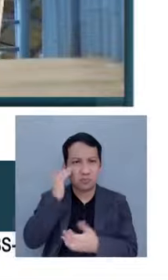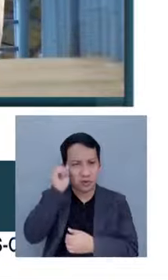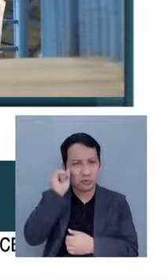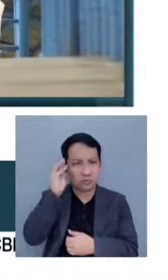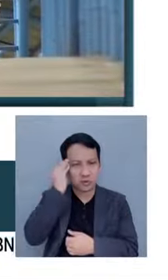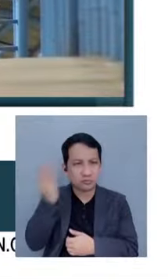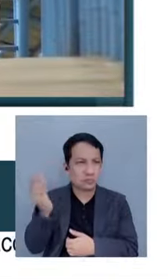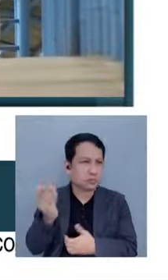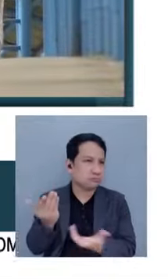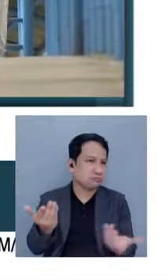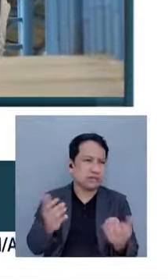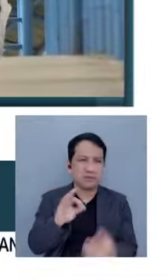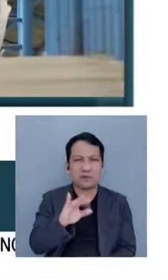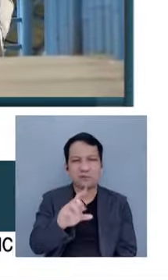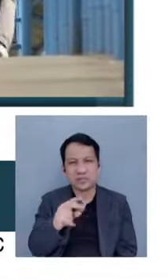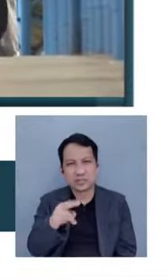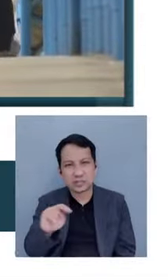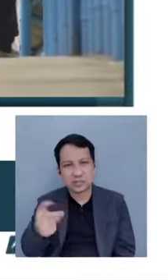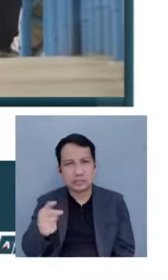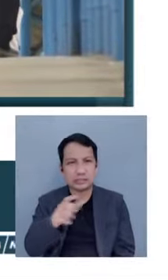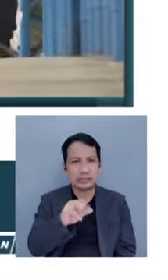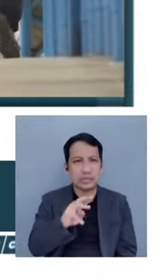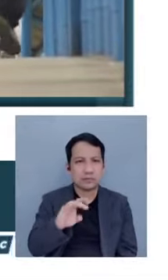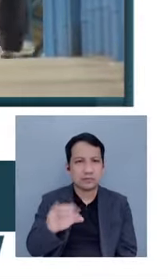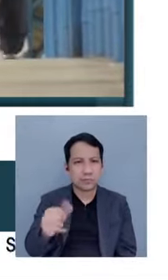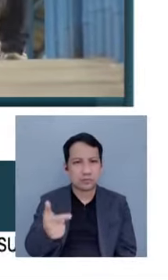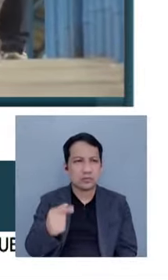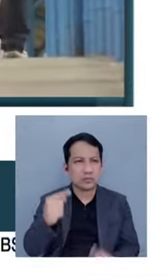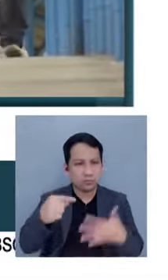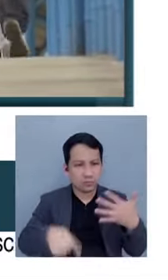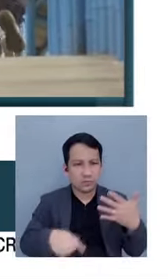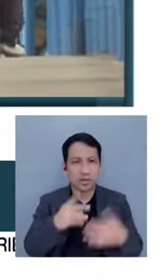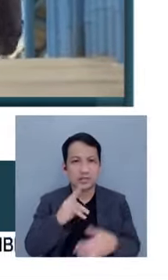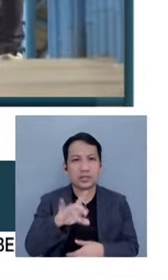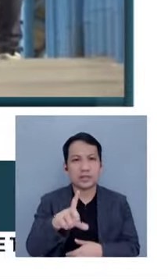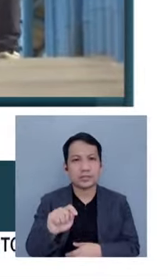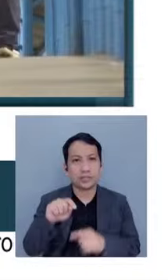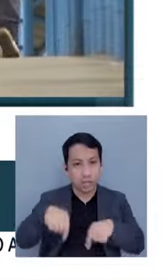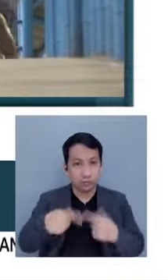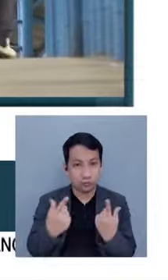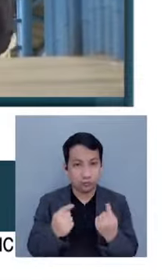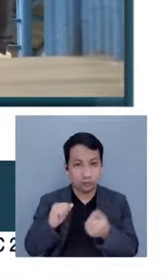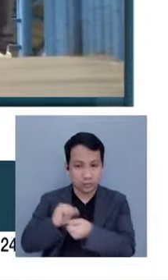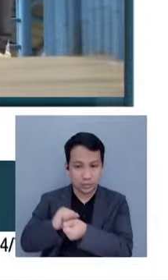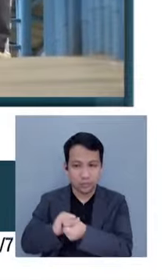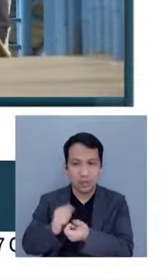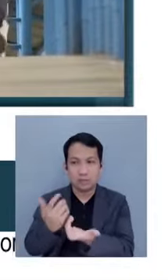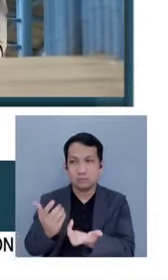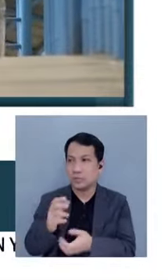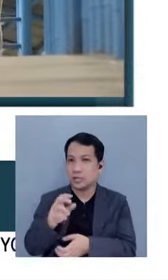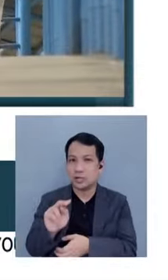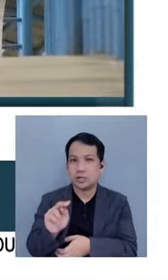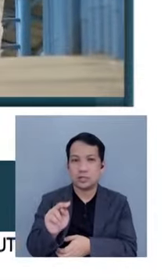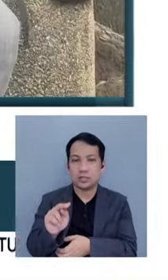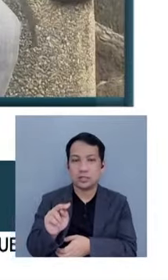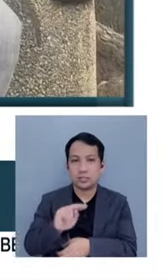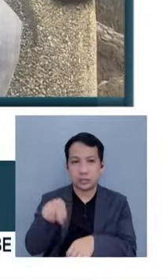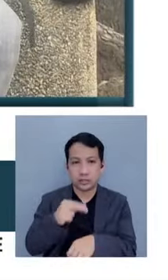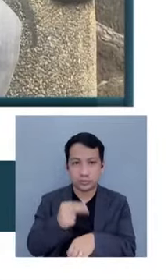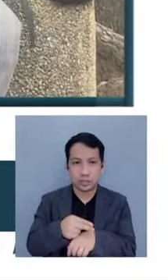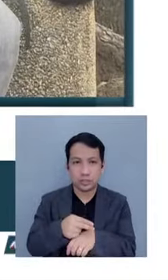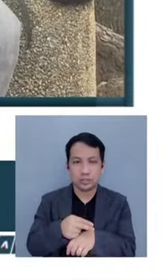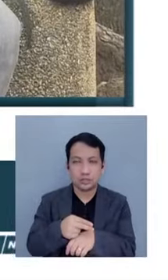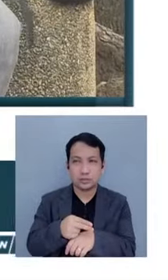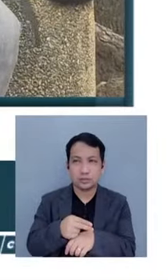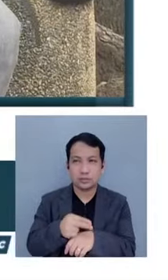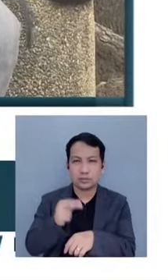etc. However, the Department of Information and Communications Technology, along with the National Cybersecurity Interagency